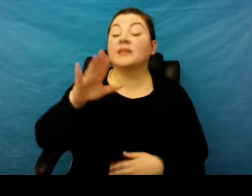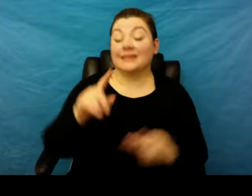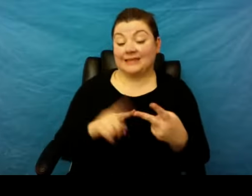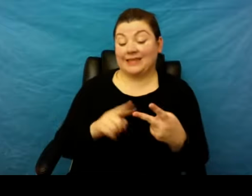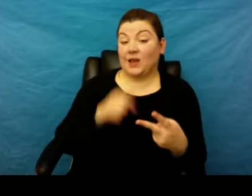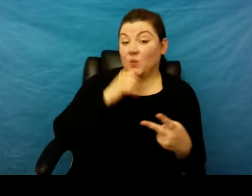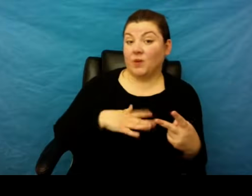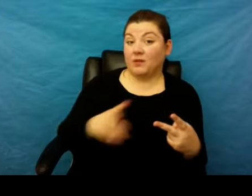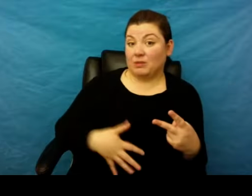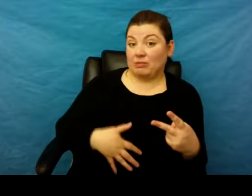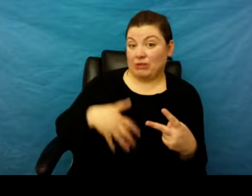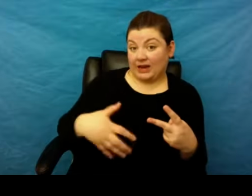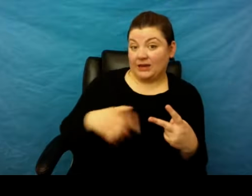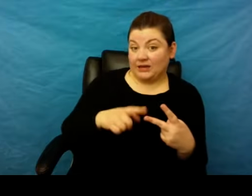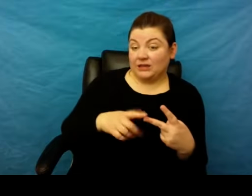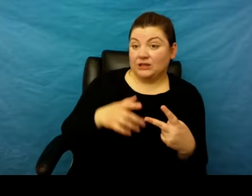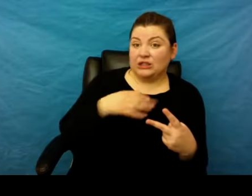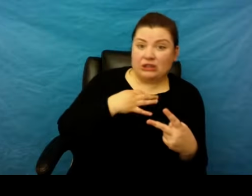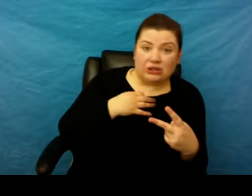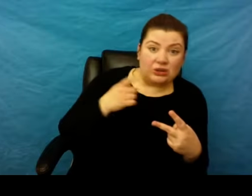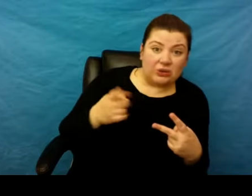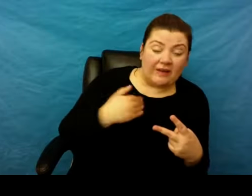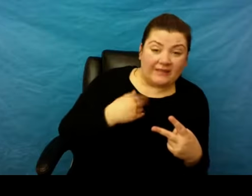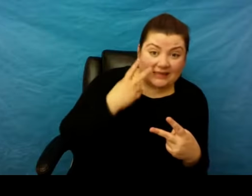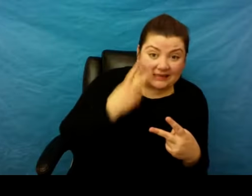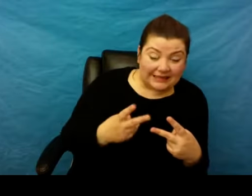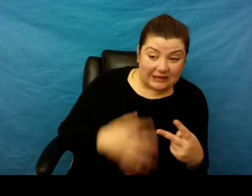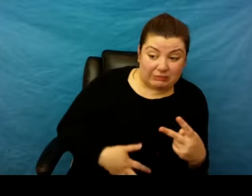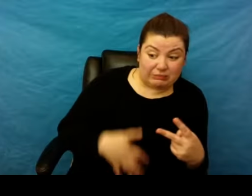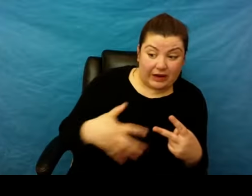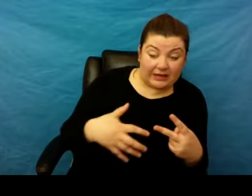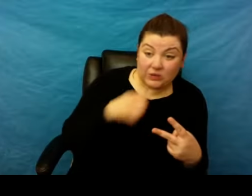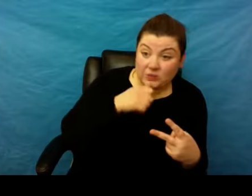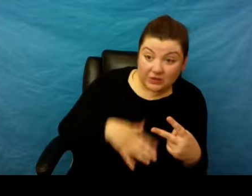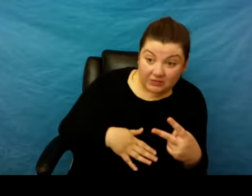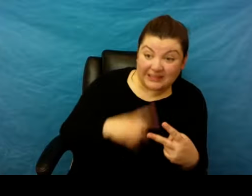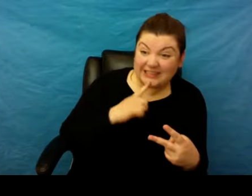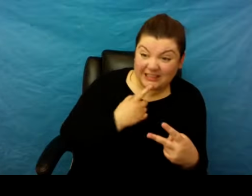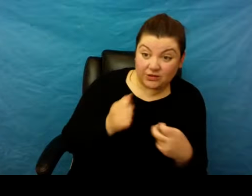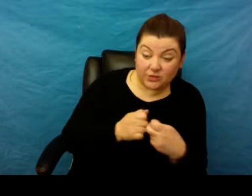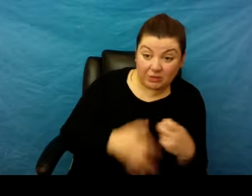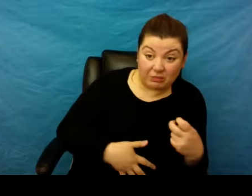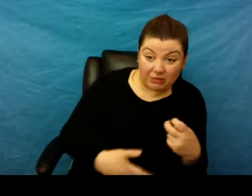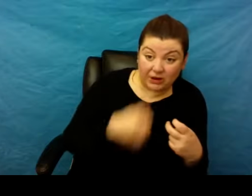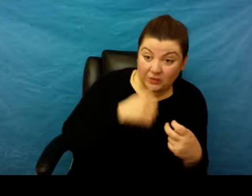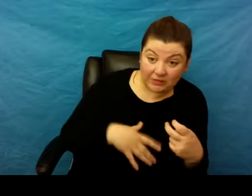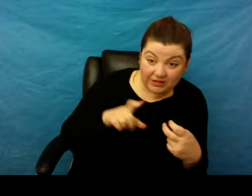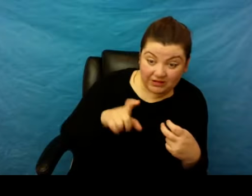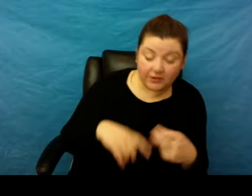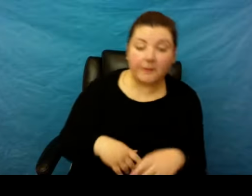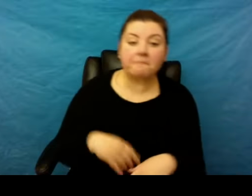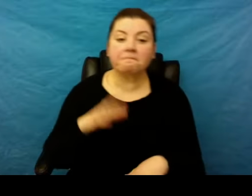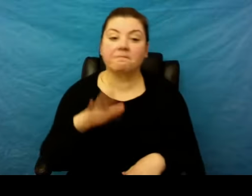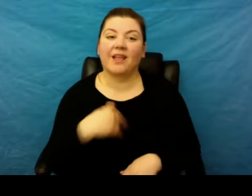currently pregnant, is wondering if you've treated any pregnant women, and has it been more severe at all in pregnant patients? I've